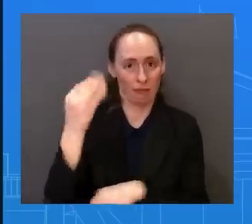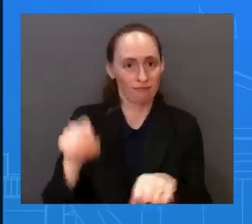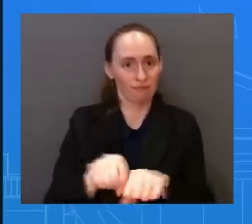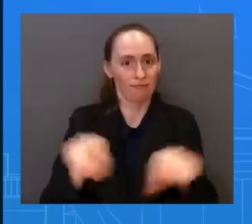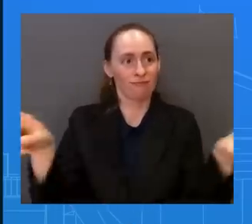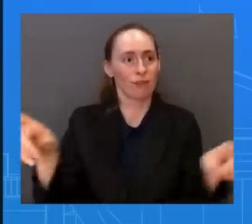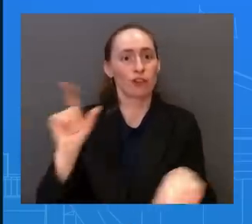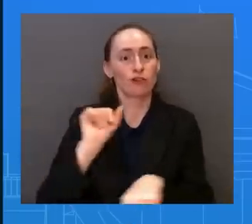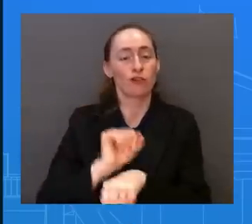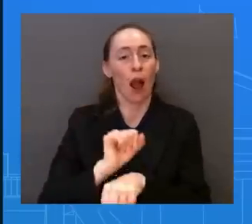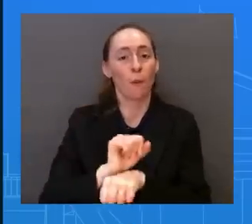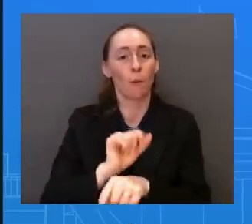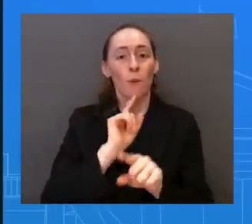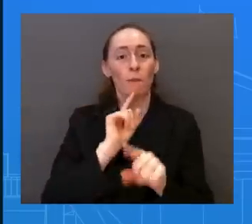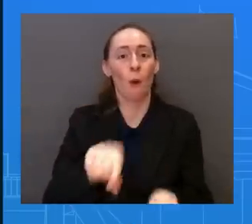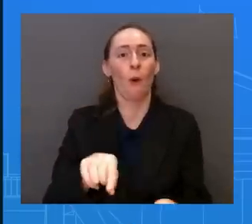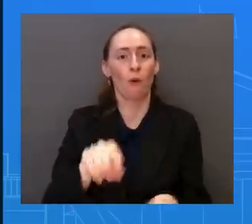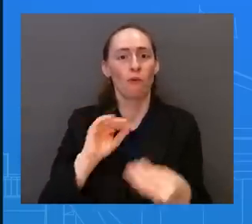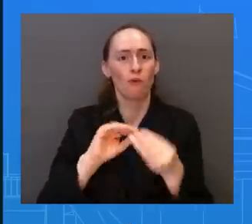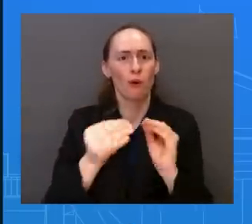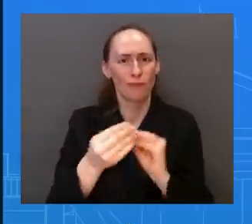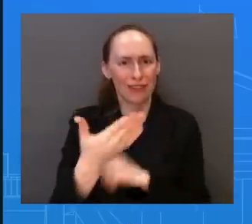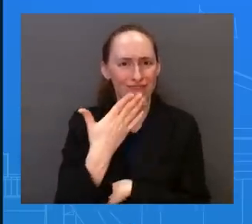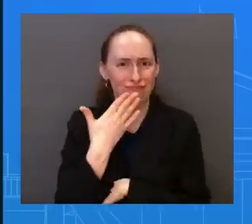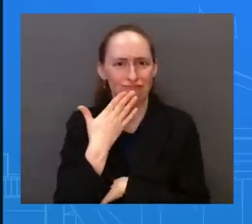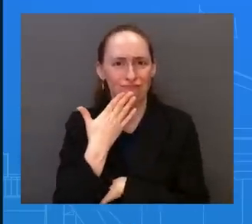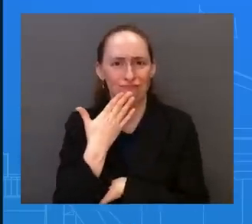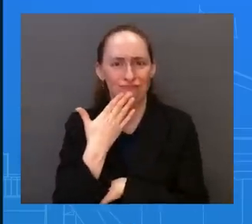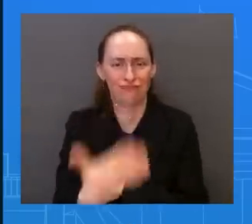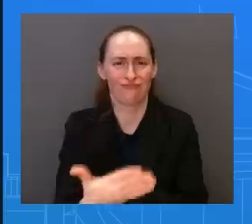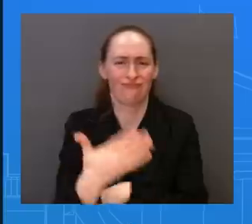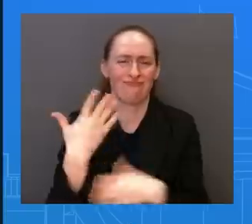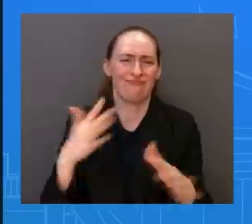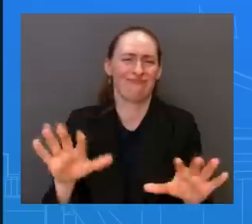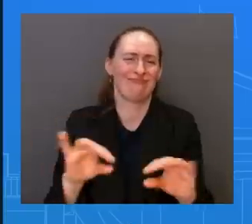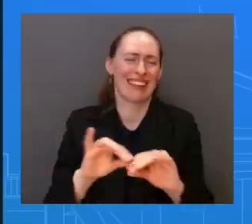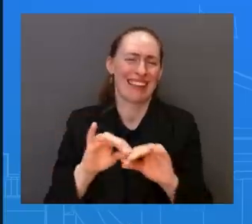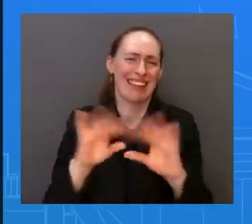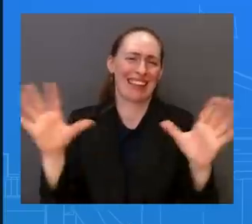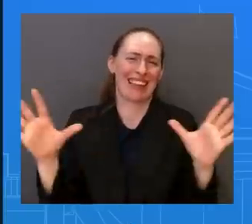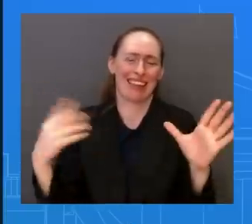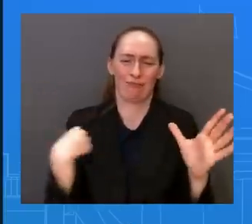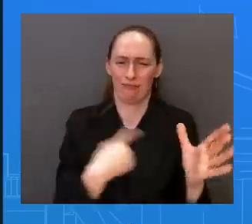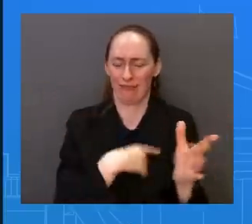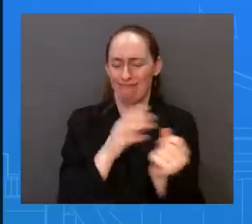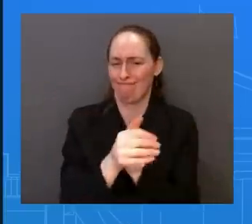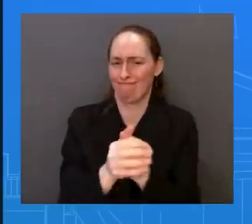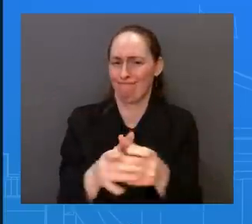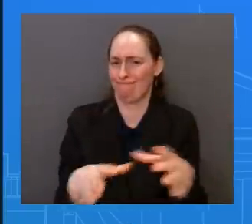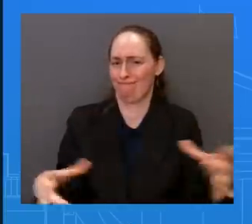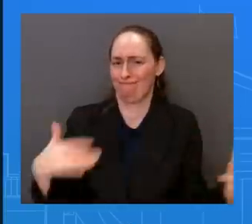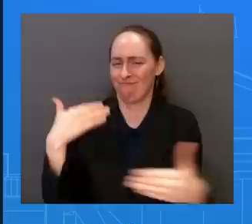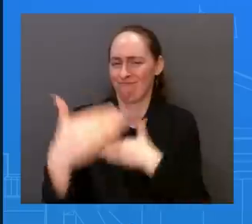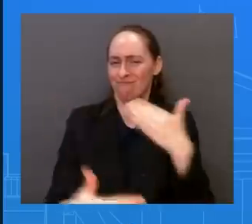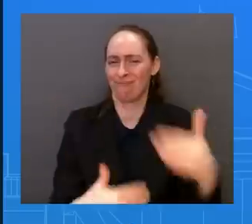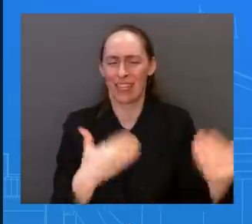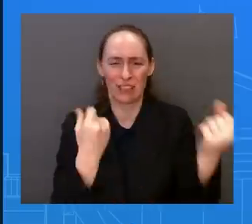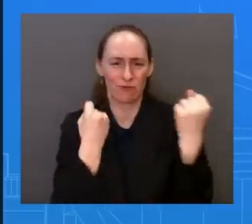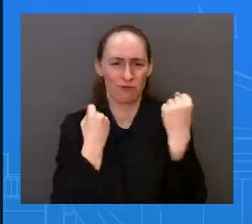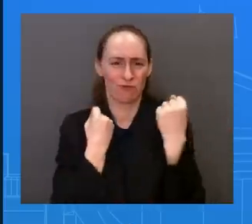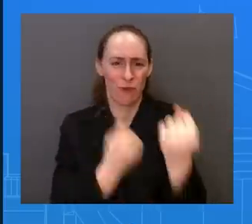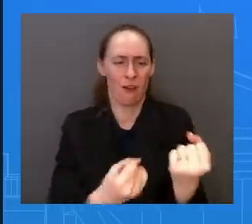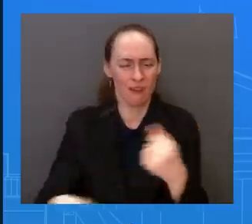period in the labor market recovery. You all know the statistics, the fact that the unemployment rate is the lowest it's been in 53